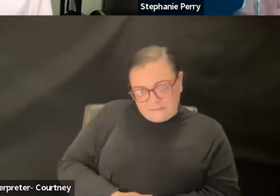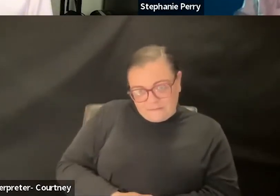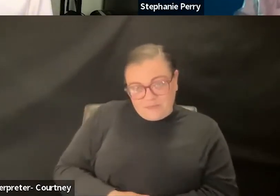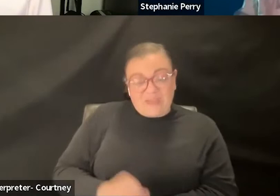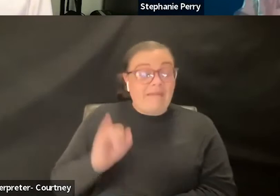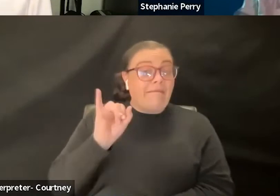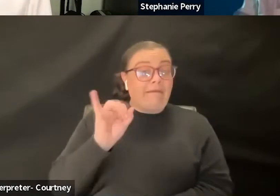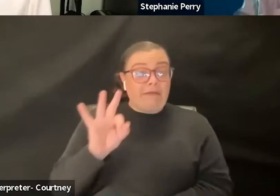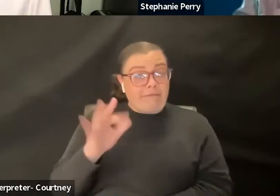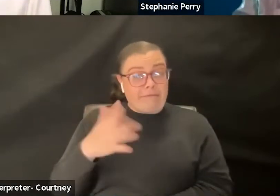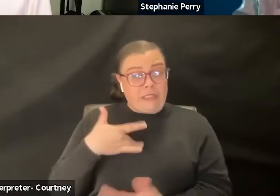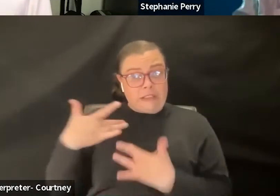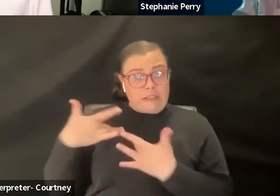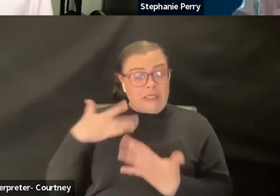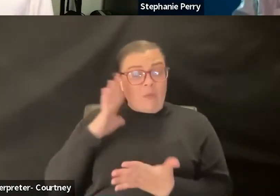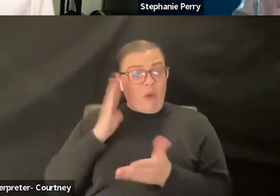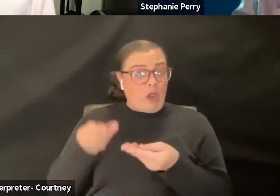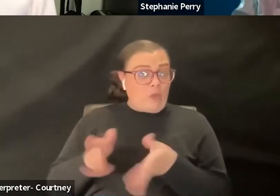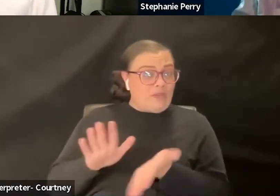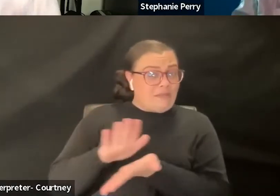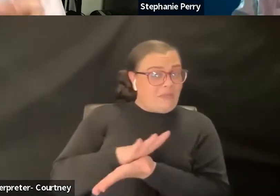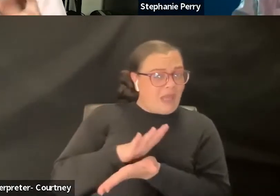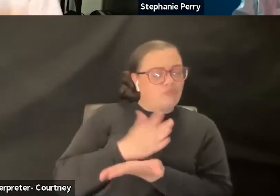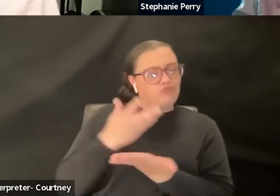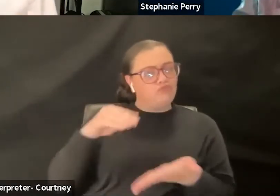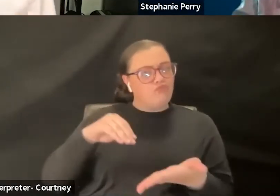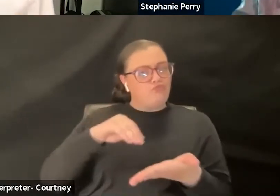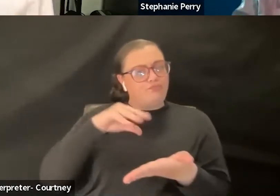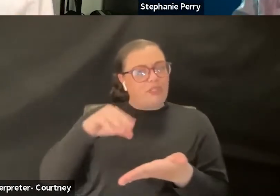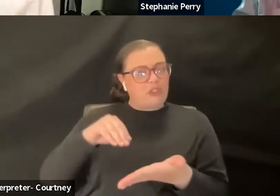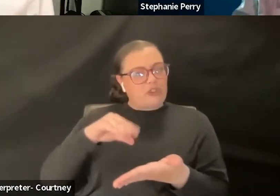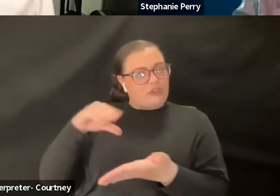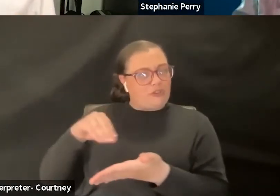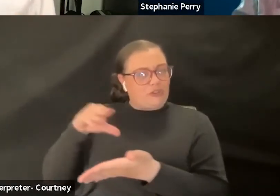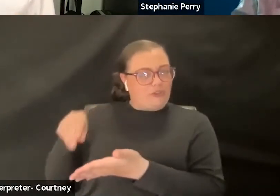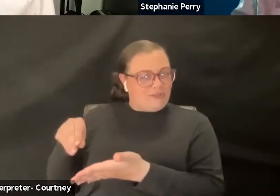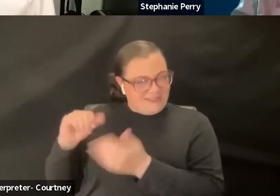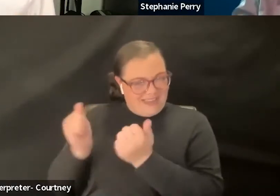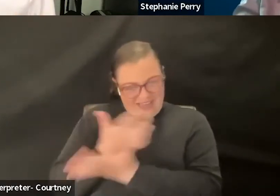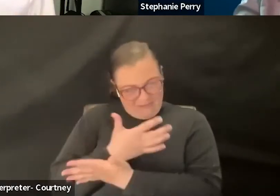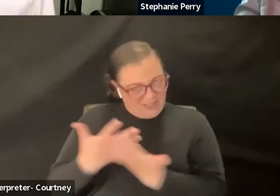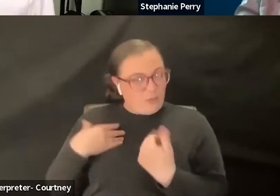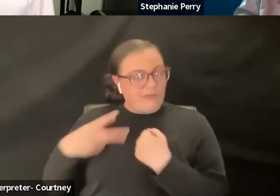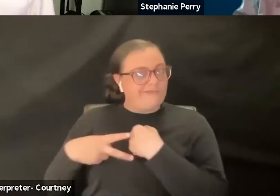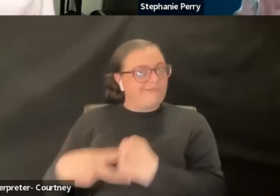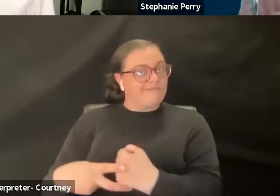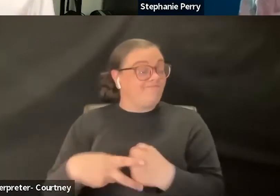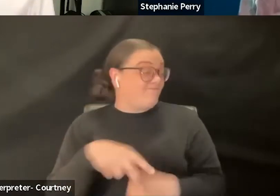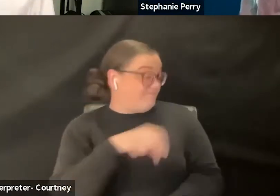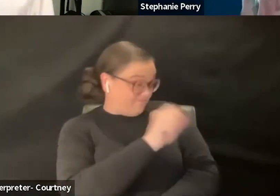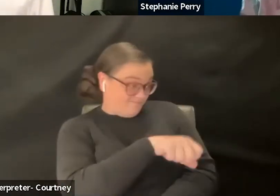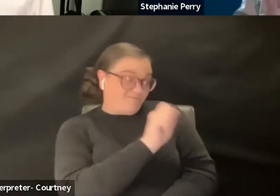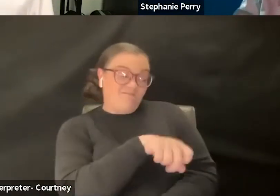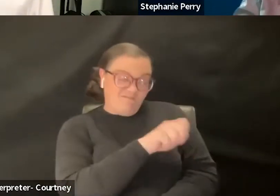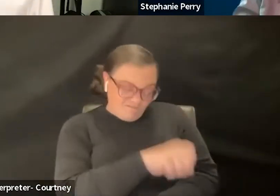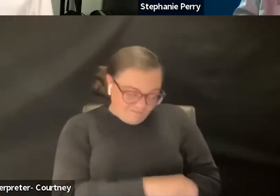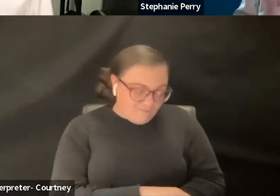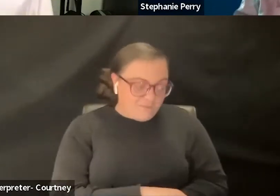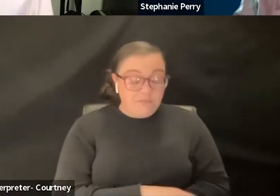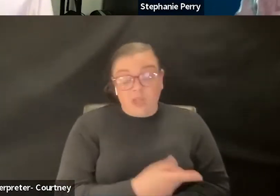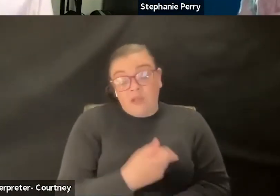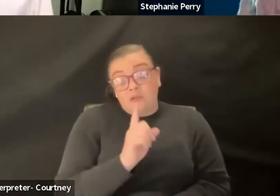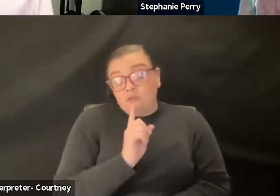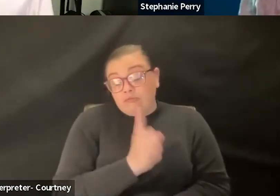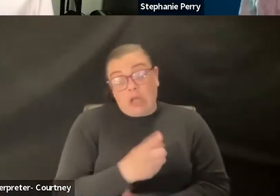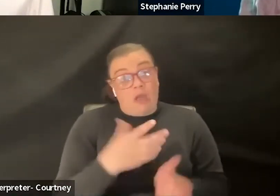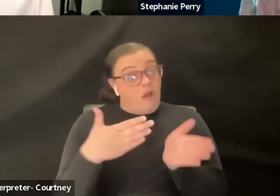got pictures, that's also helpful to keep track of those things. Absolutely, Ben. And, I've often